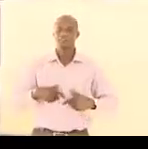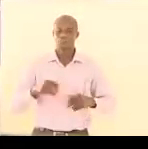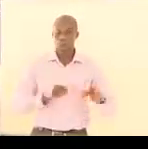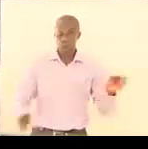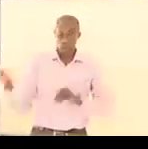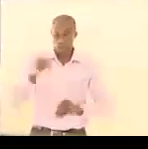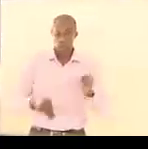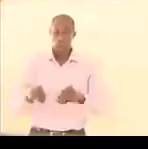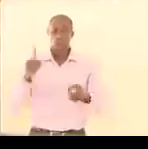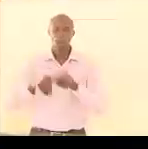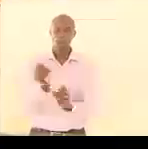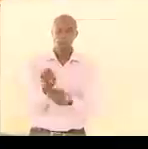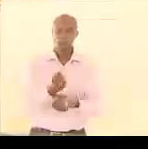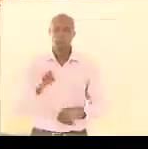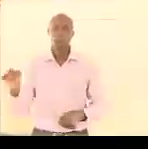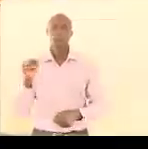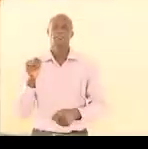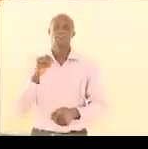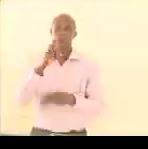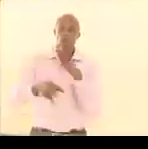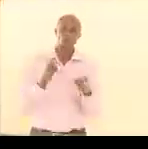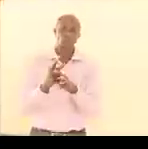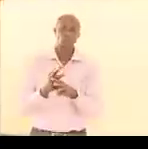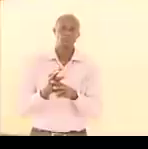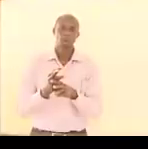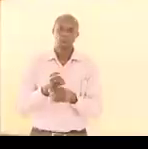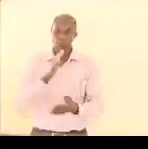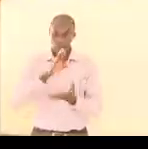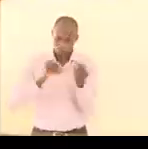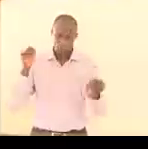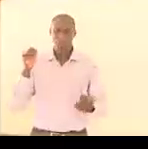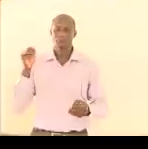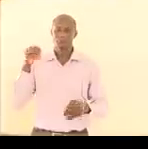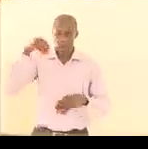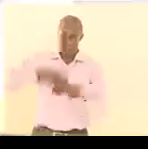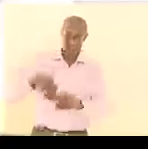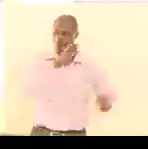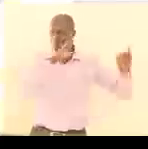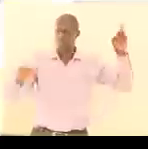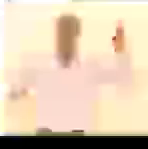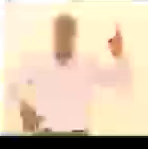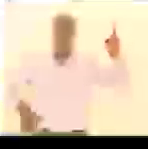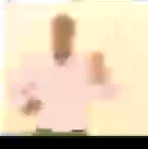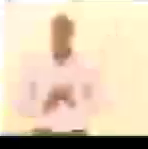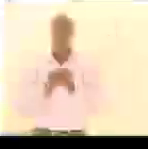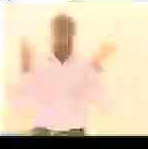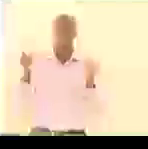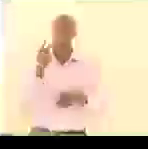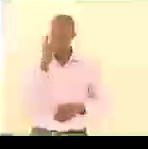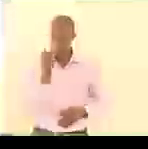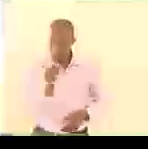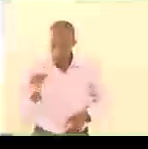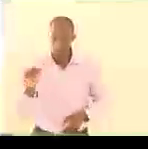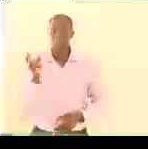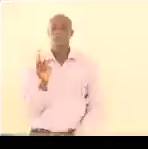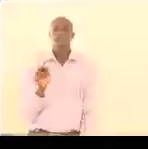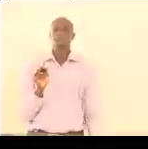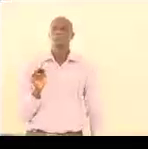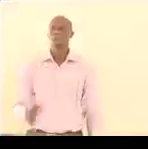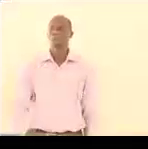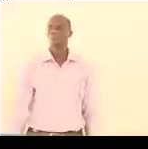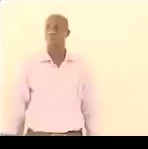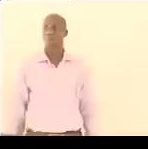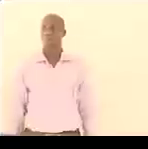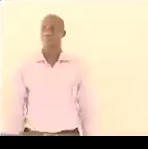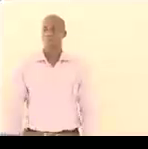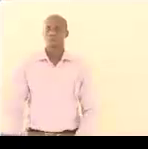life contribute to making the world around me believe in Christ without seeing him?